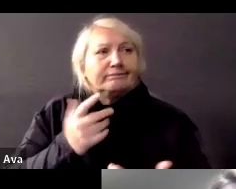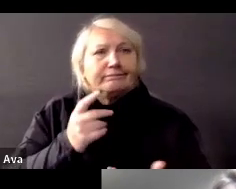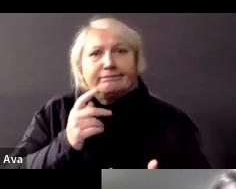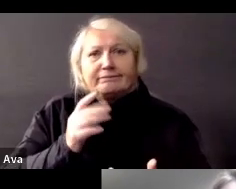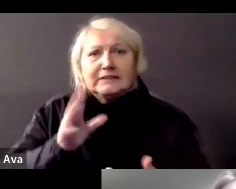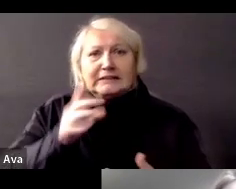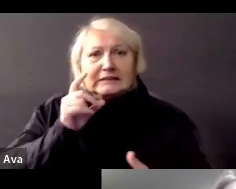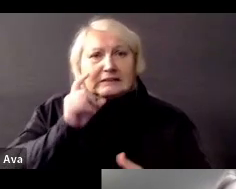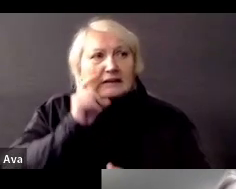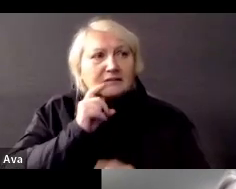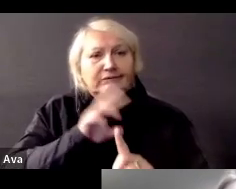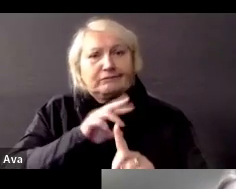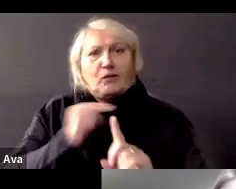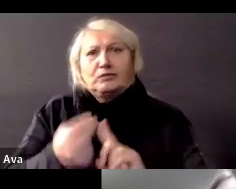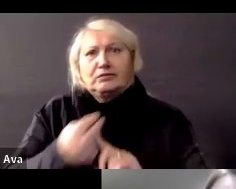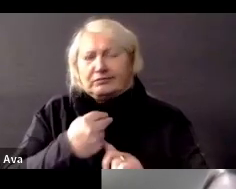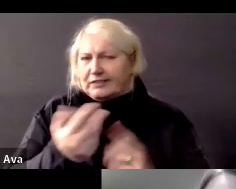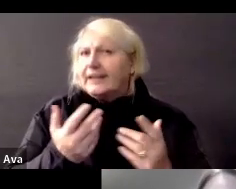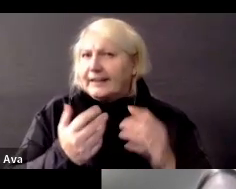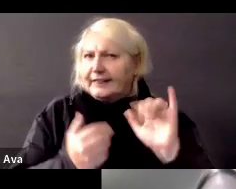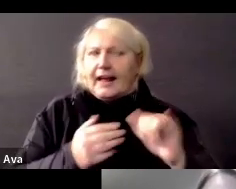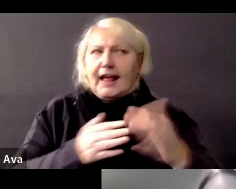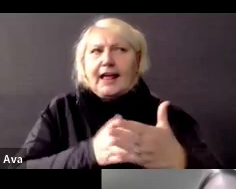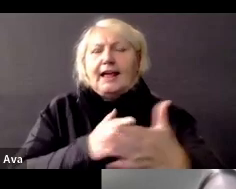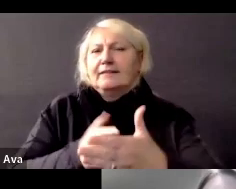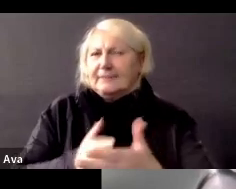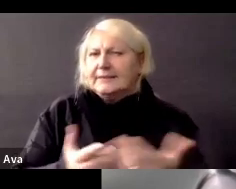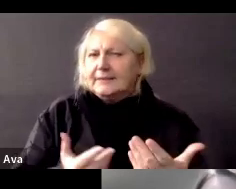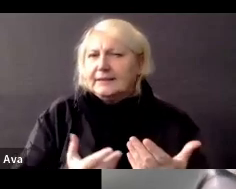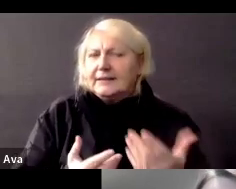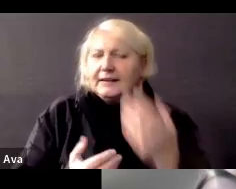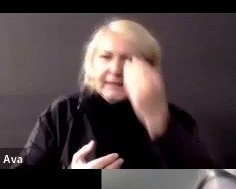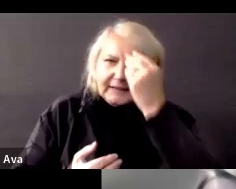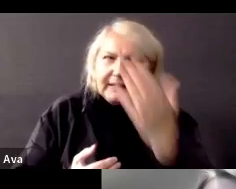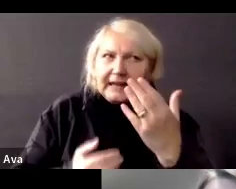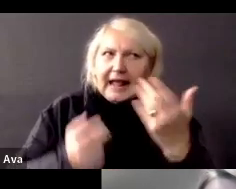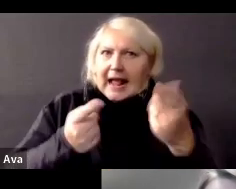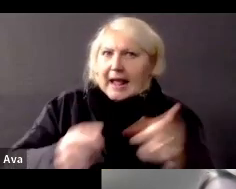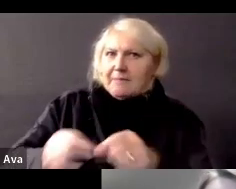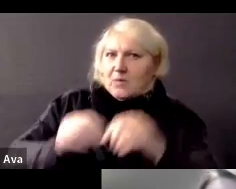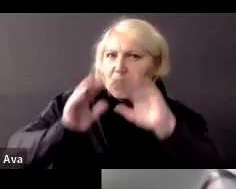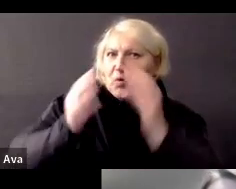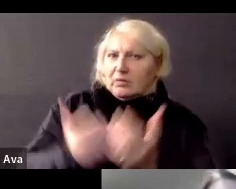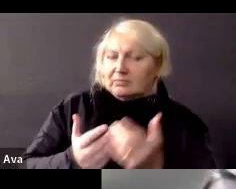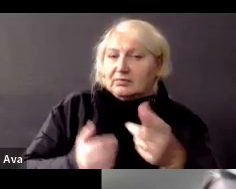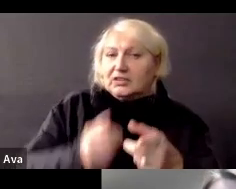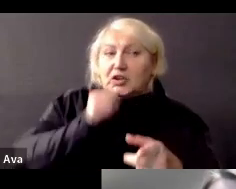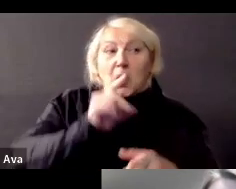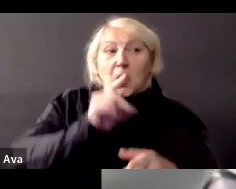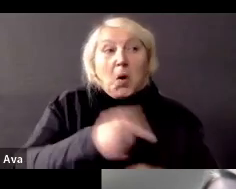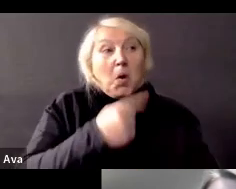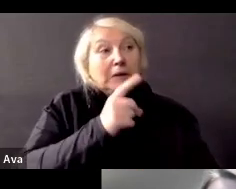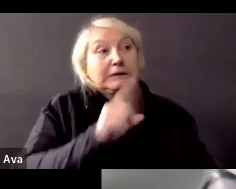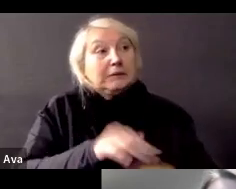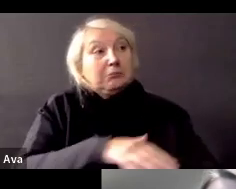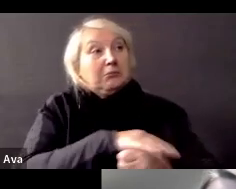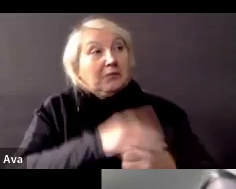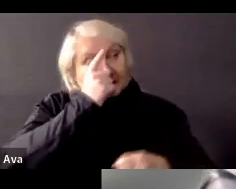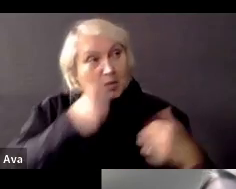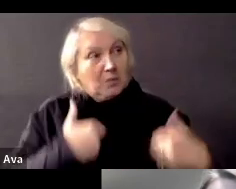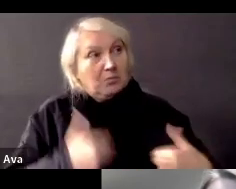as not only as people with disabilities who think about human rights a lot, but just